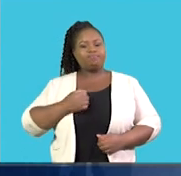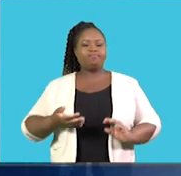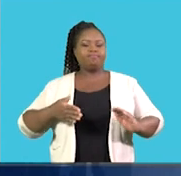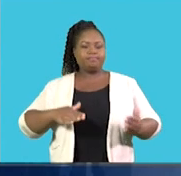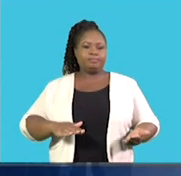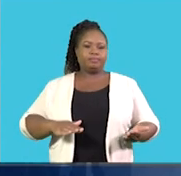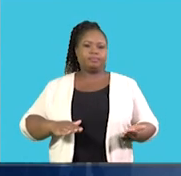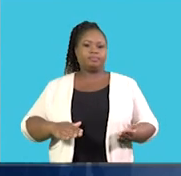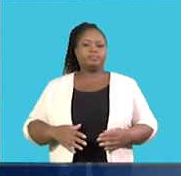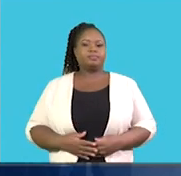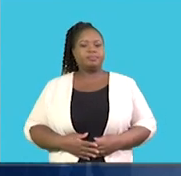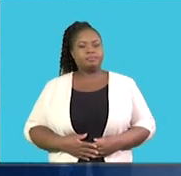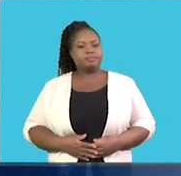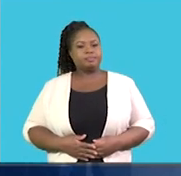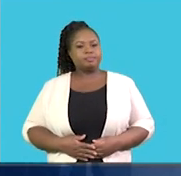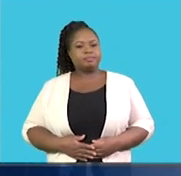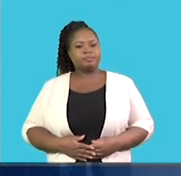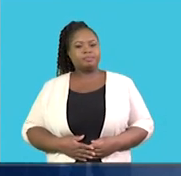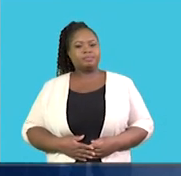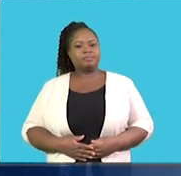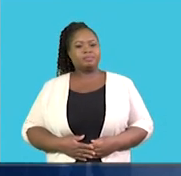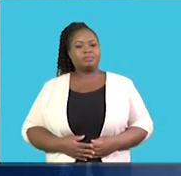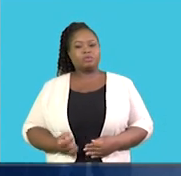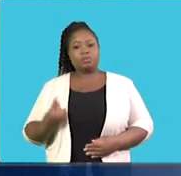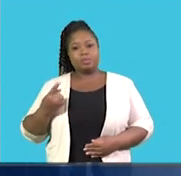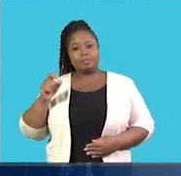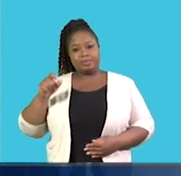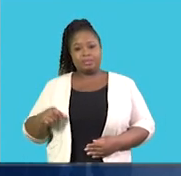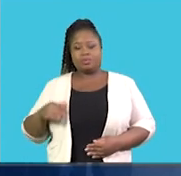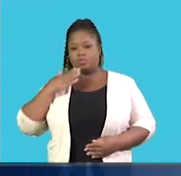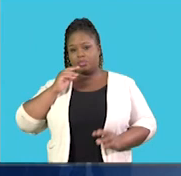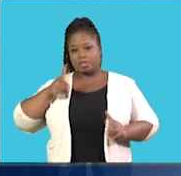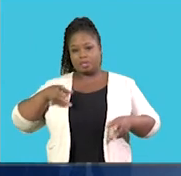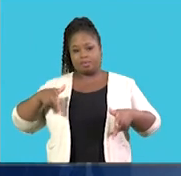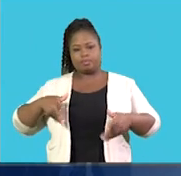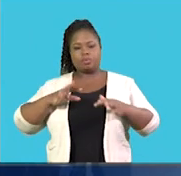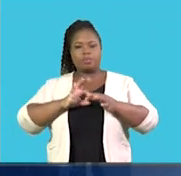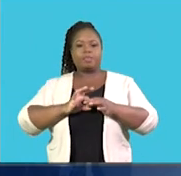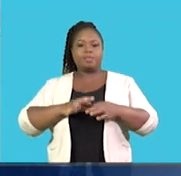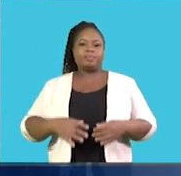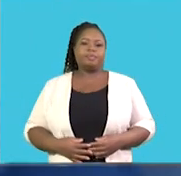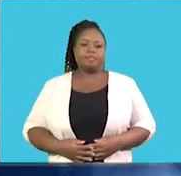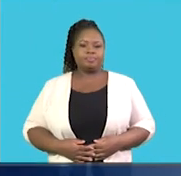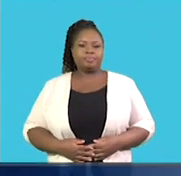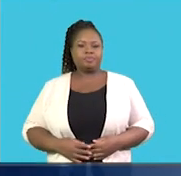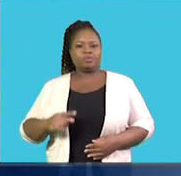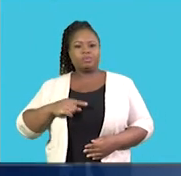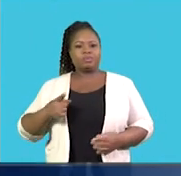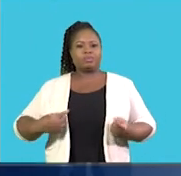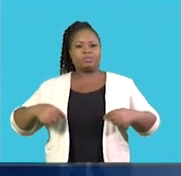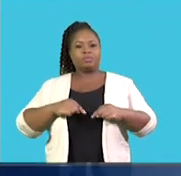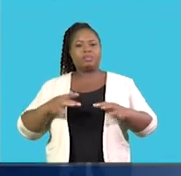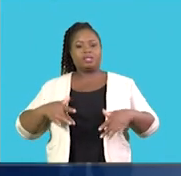wasweleka. So there's one body ephumile la endlini ngoba thina besihlala sihlala